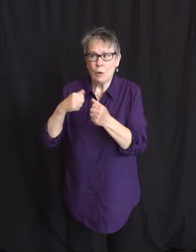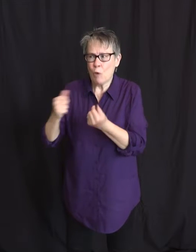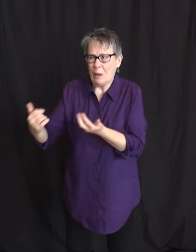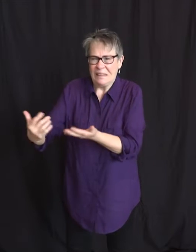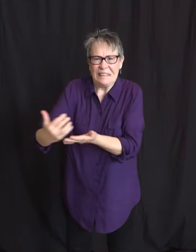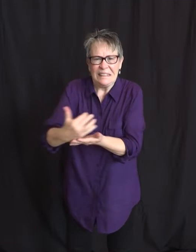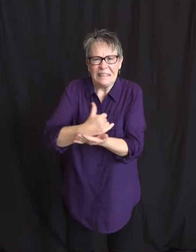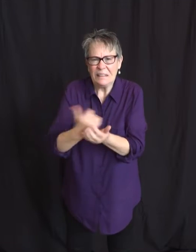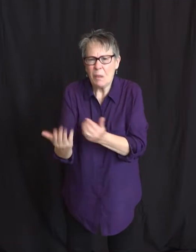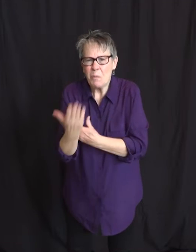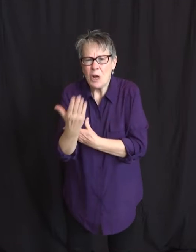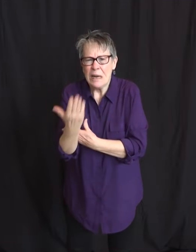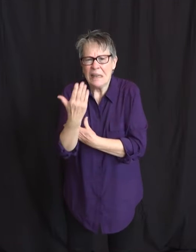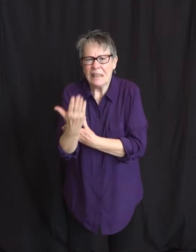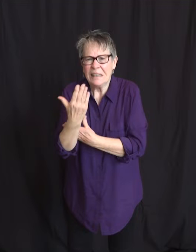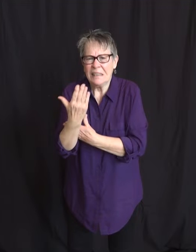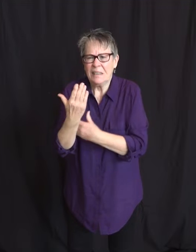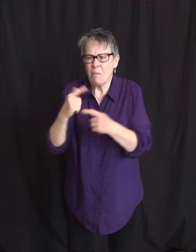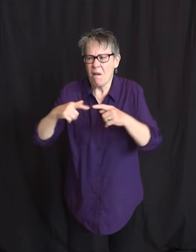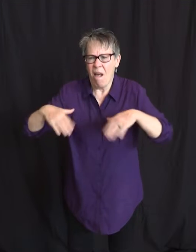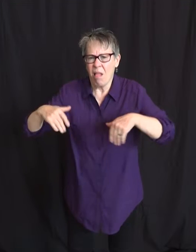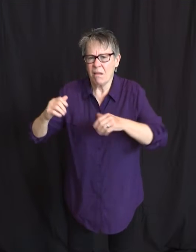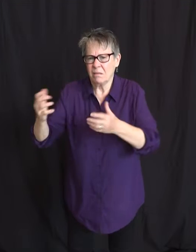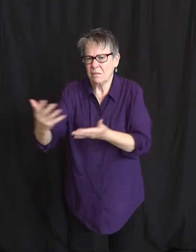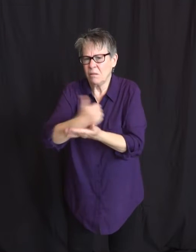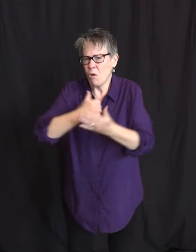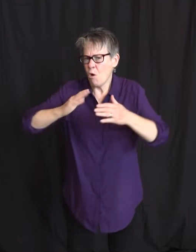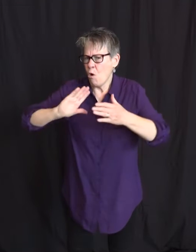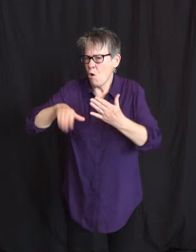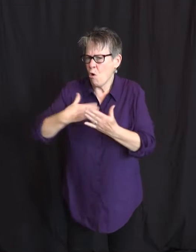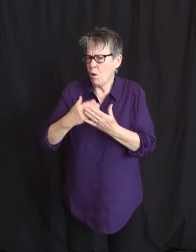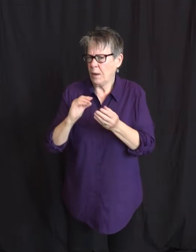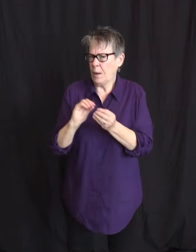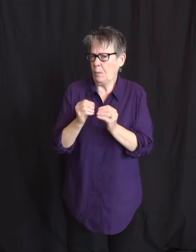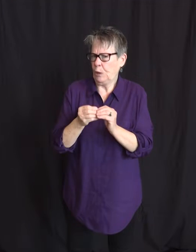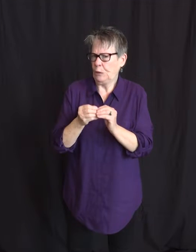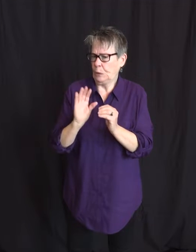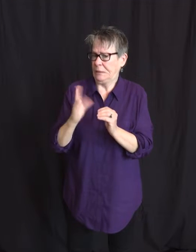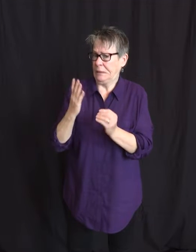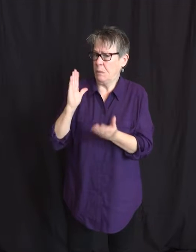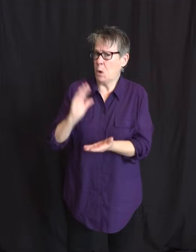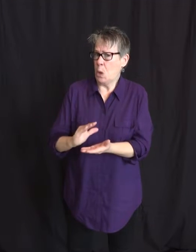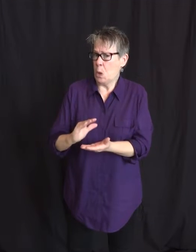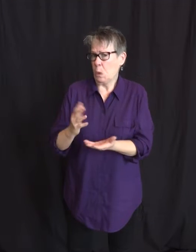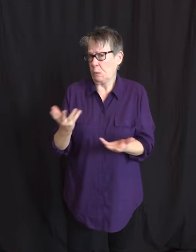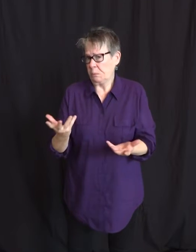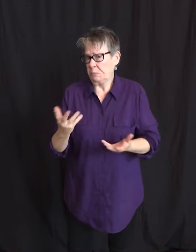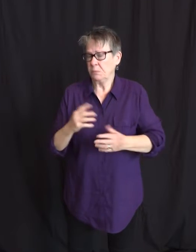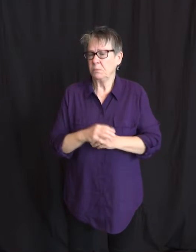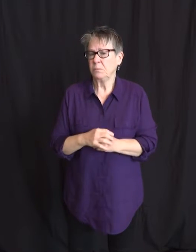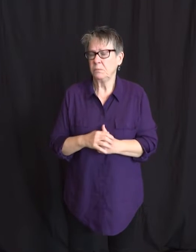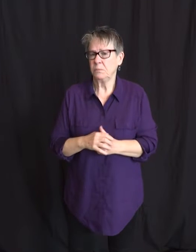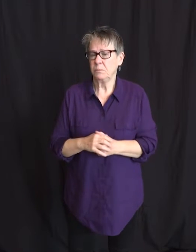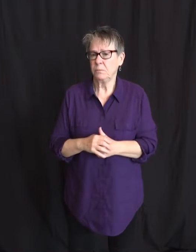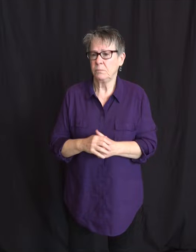So combining that seems to make a little bit more sense at this point.